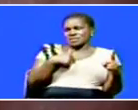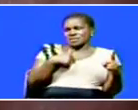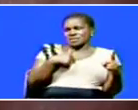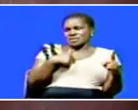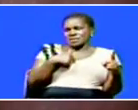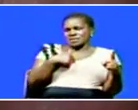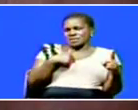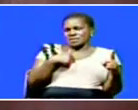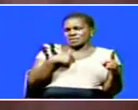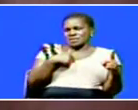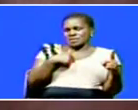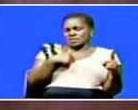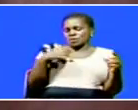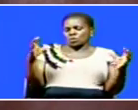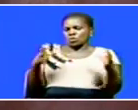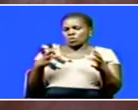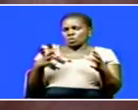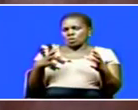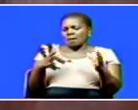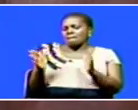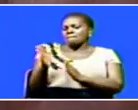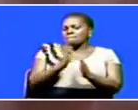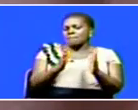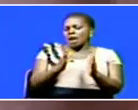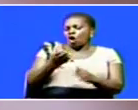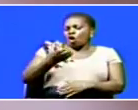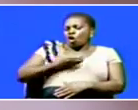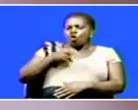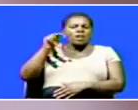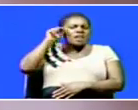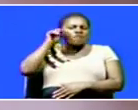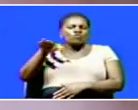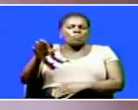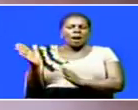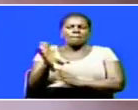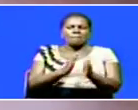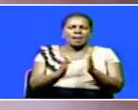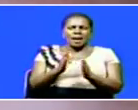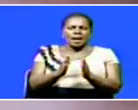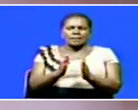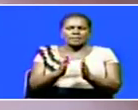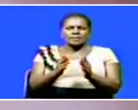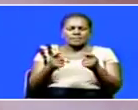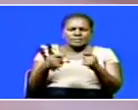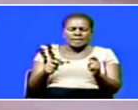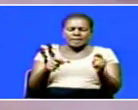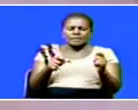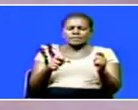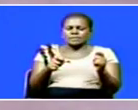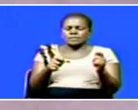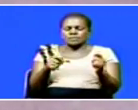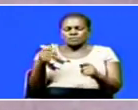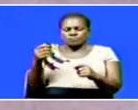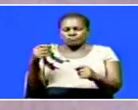The gang attack against him was masterminded by his own nephew. A series of targeted attacks against the aged in